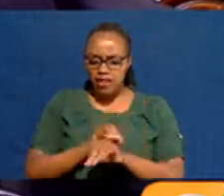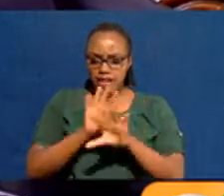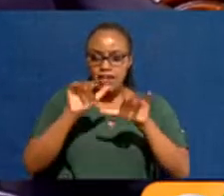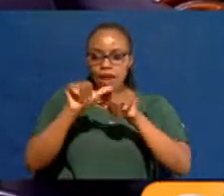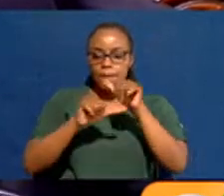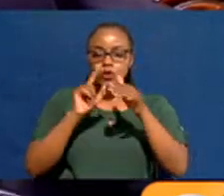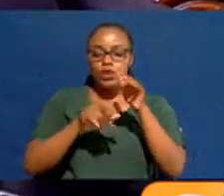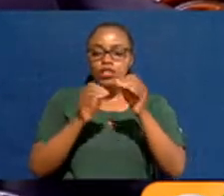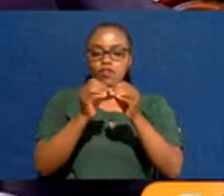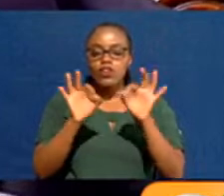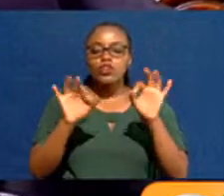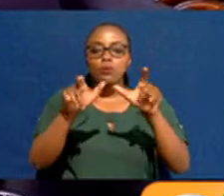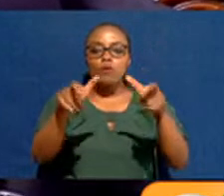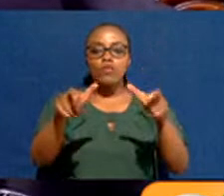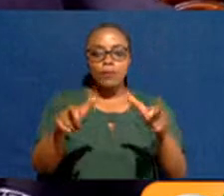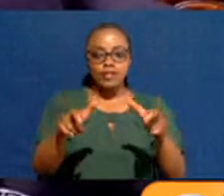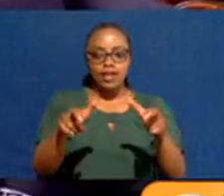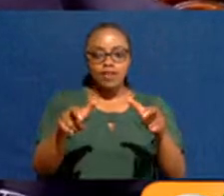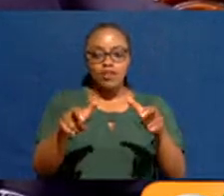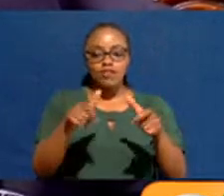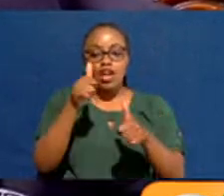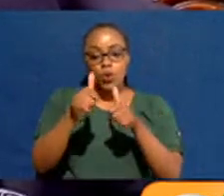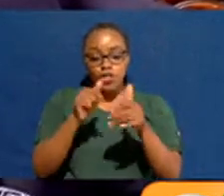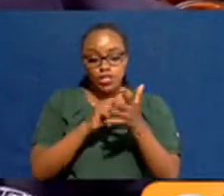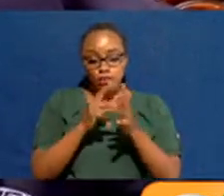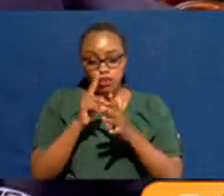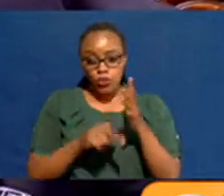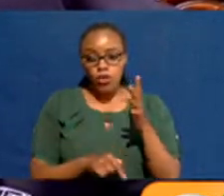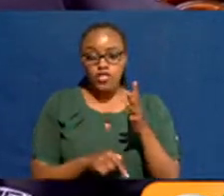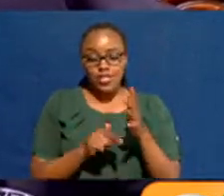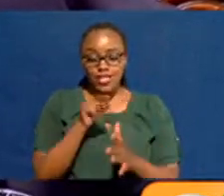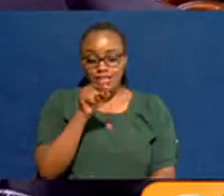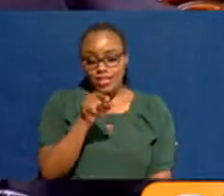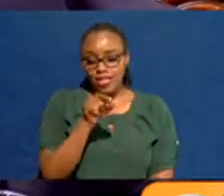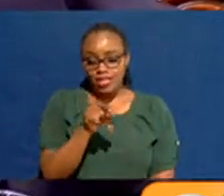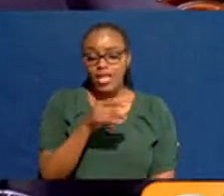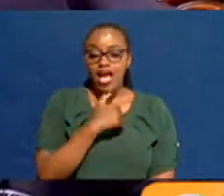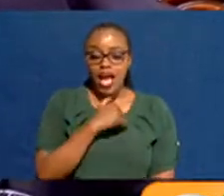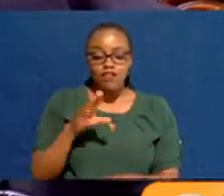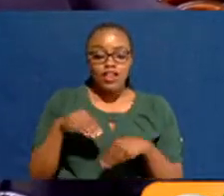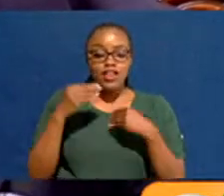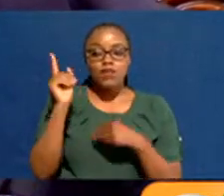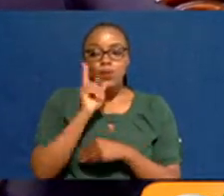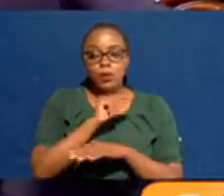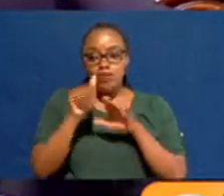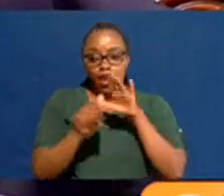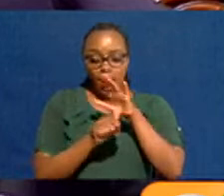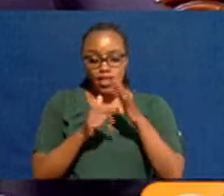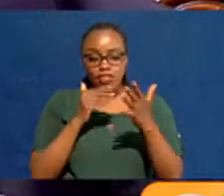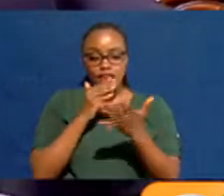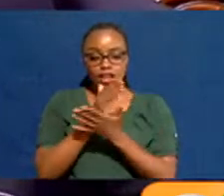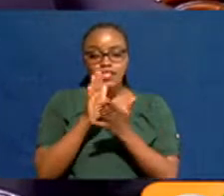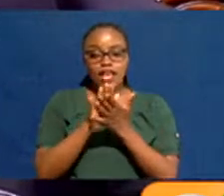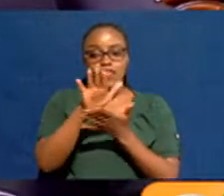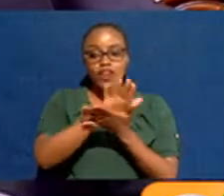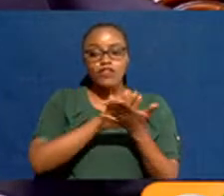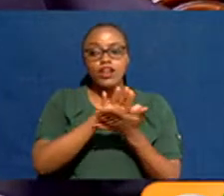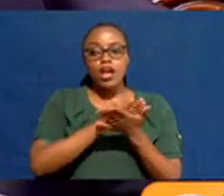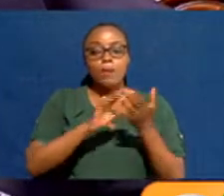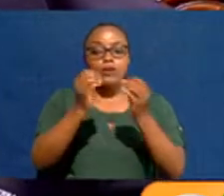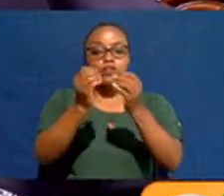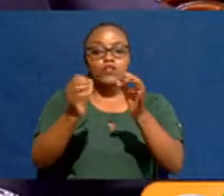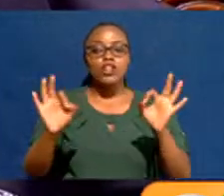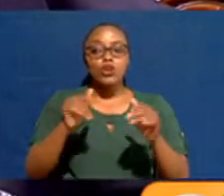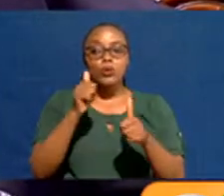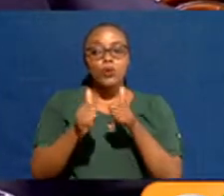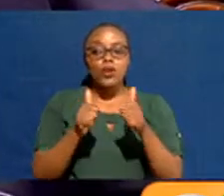freedom of the media, which means it is guaranteed under the rights and fundamental freedoms. That